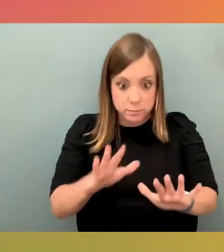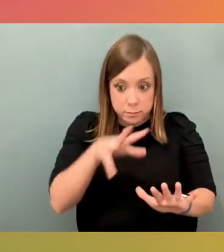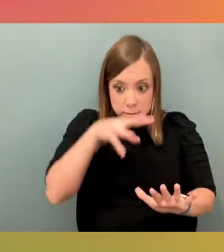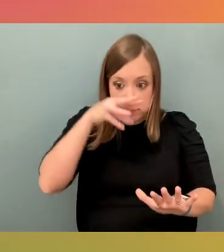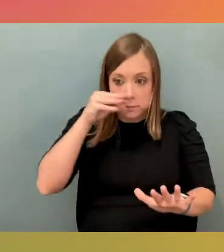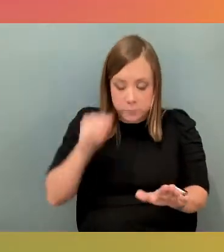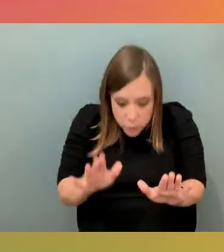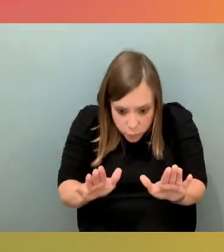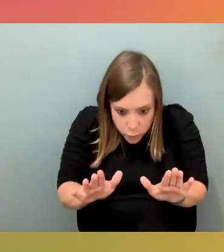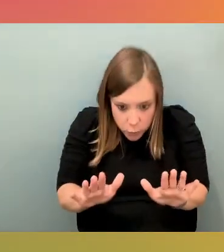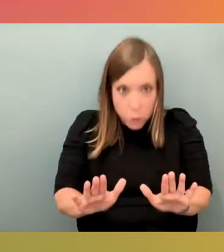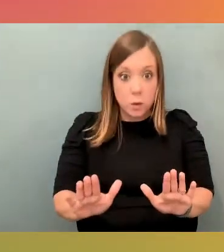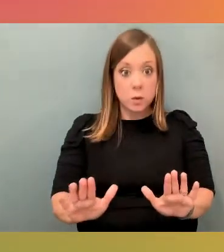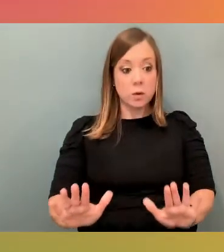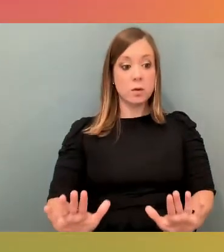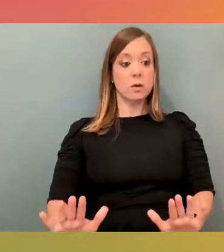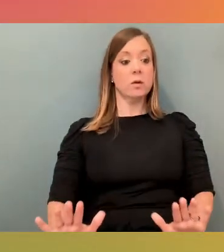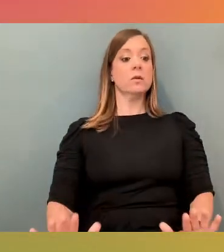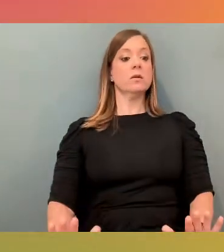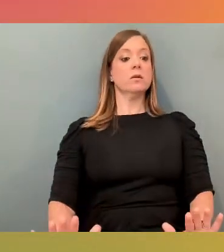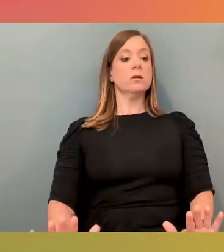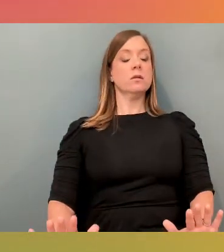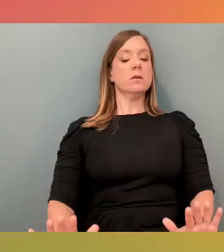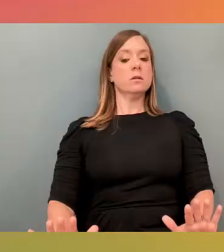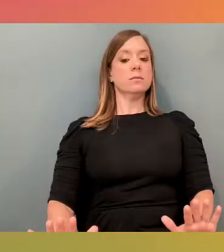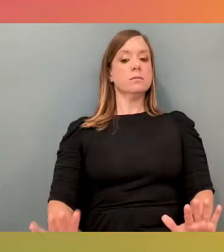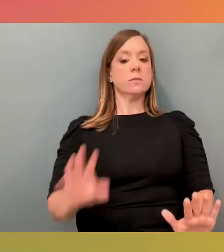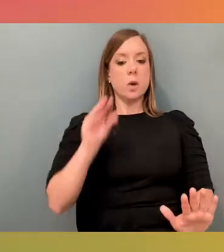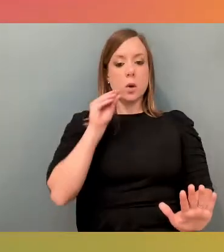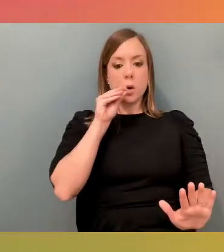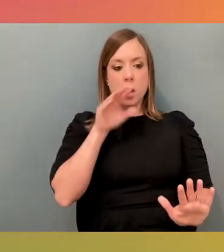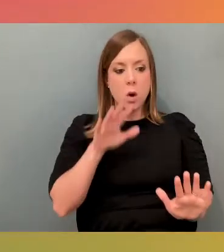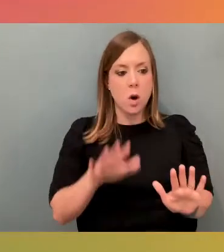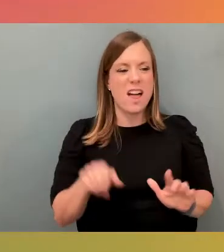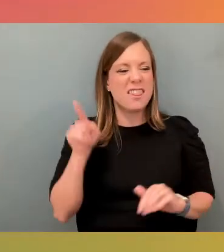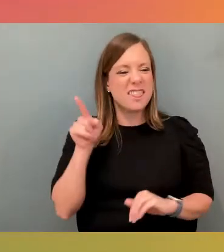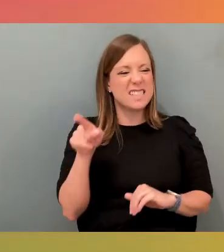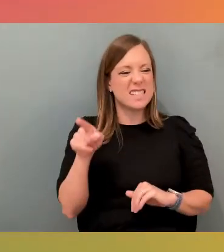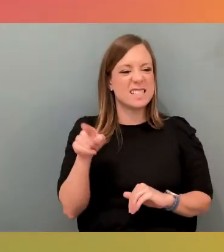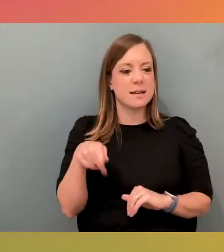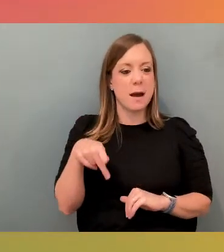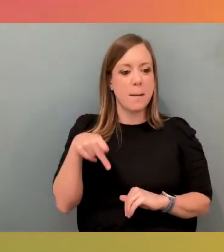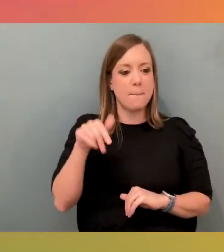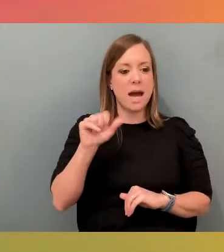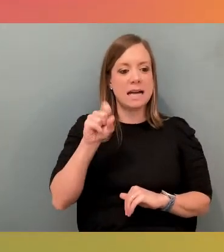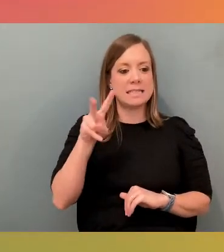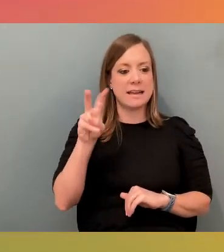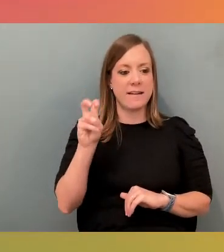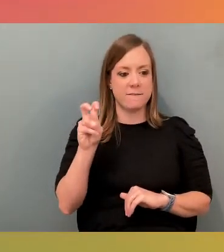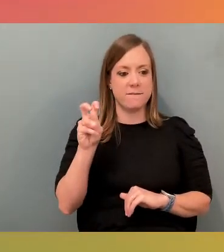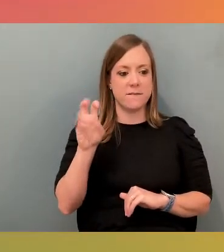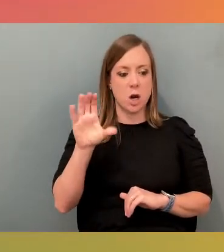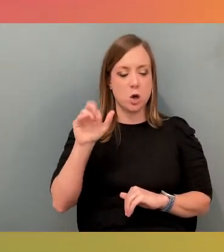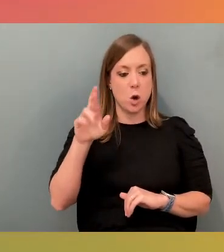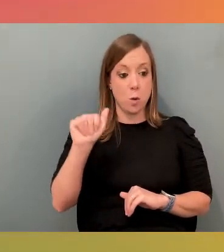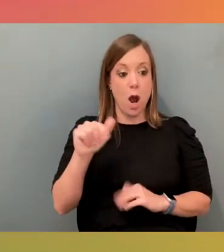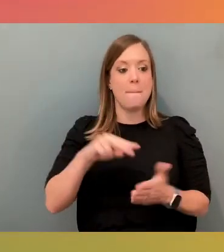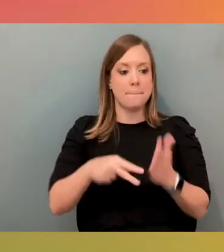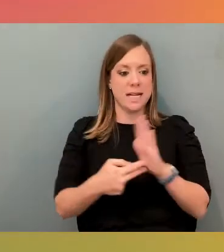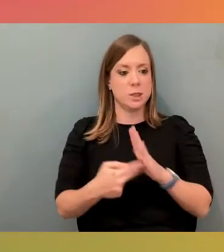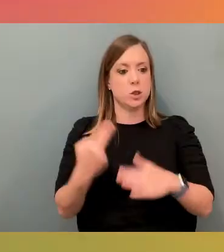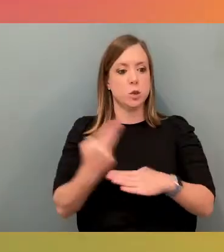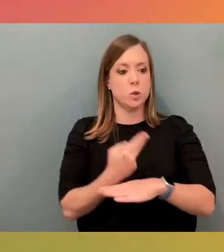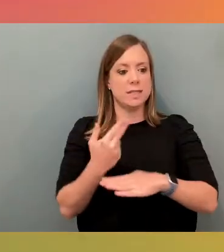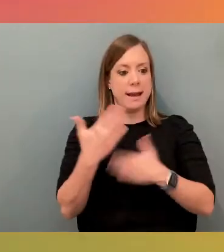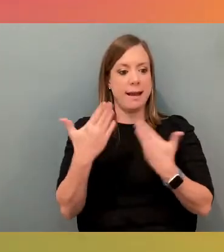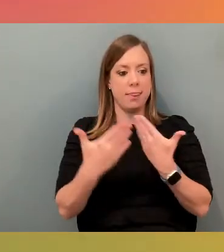up 1 vertebrae at a time. This is our passive cobra pose because we're using our hands. Let's try to activate it. See what happens if you float your hands